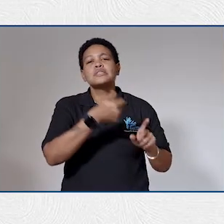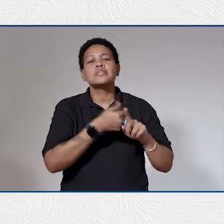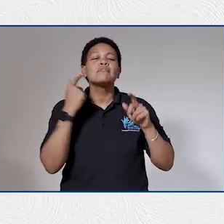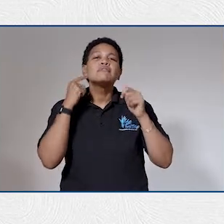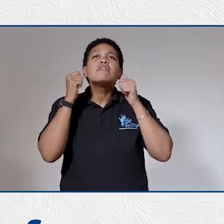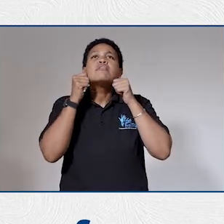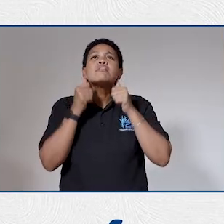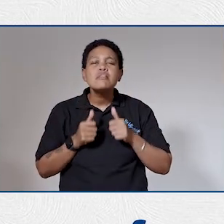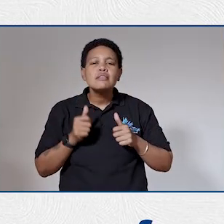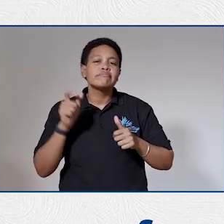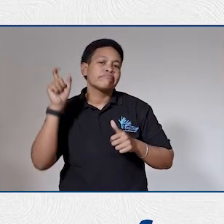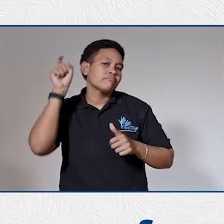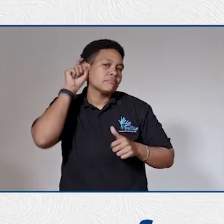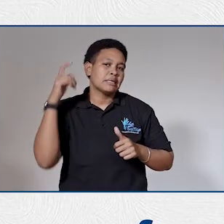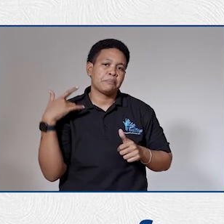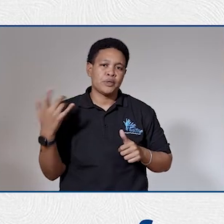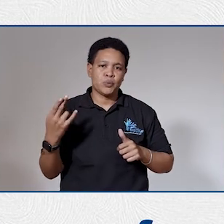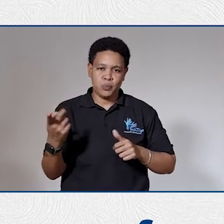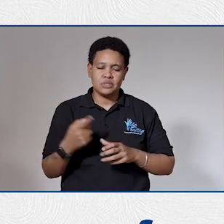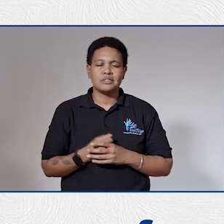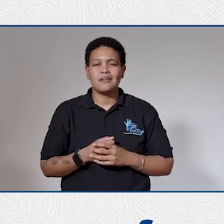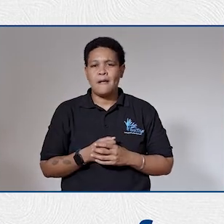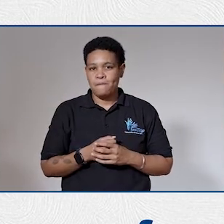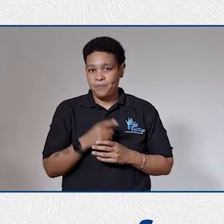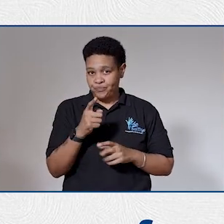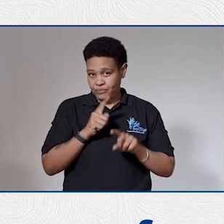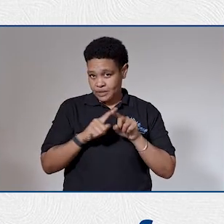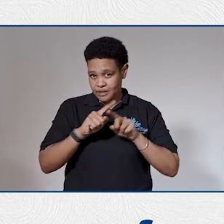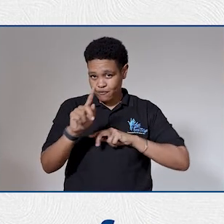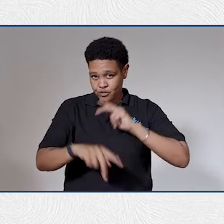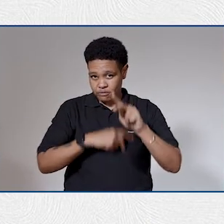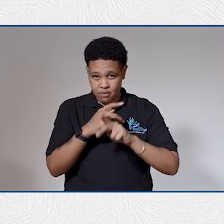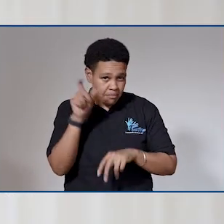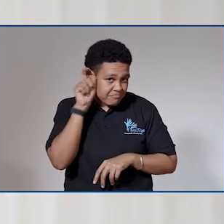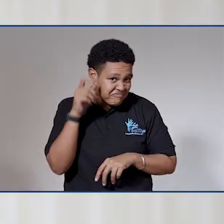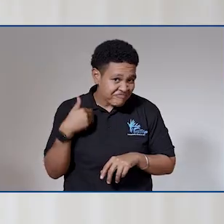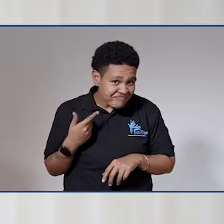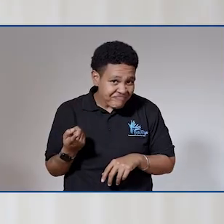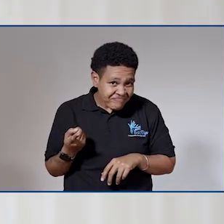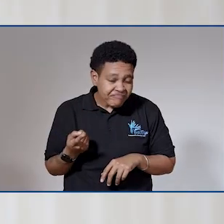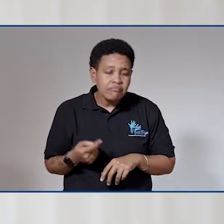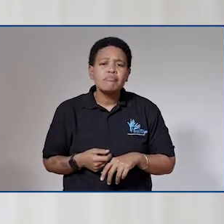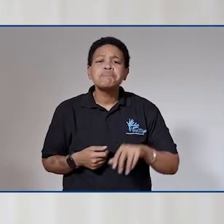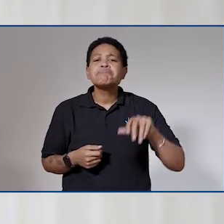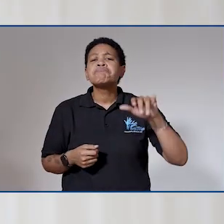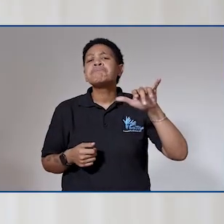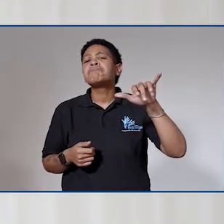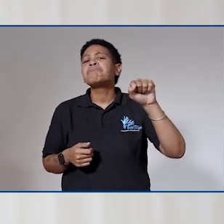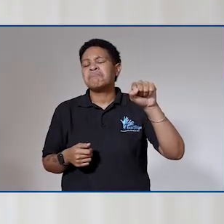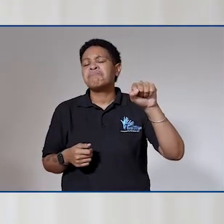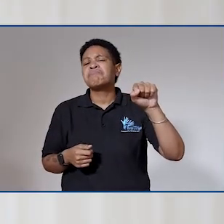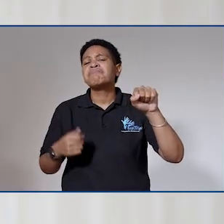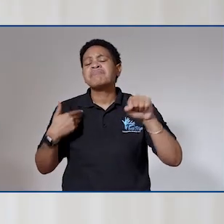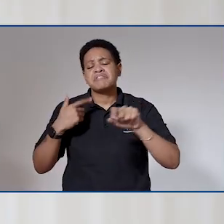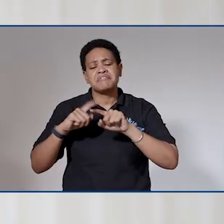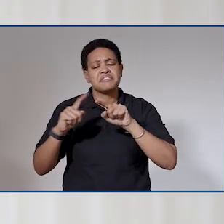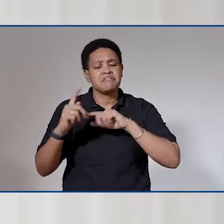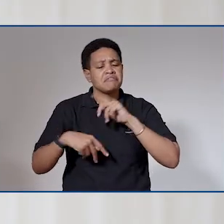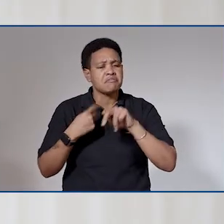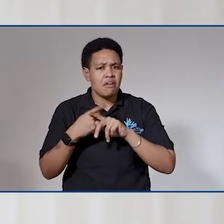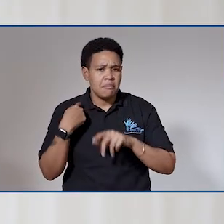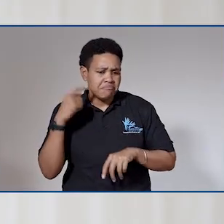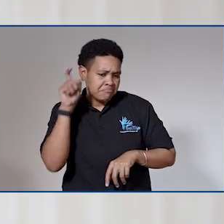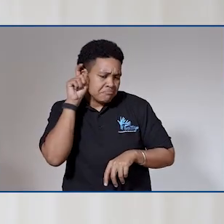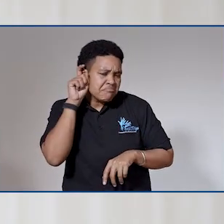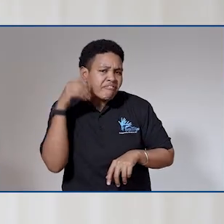uses. Are there different types of hearing aids? There are different types of hearing aids, and usually